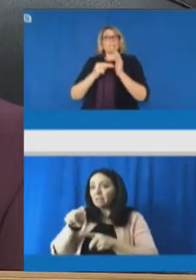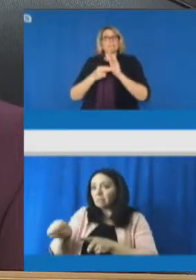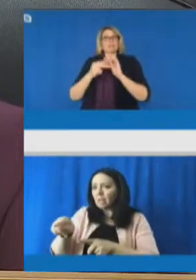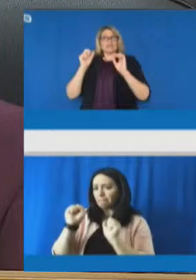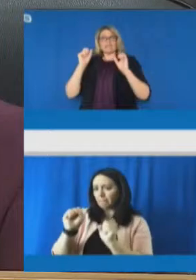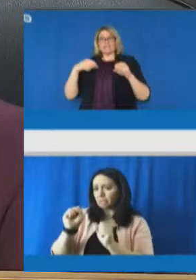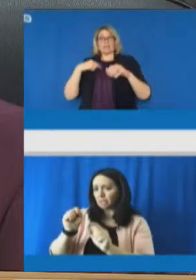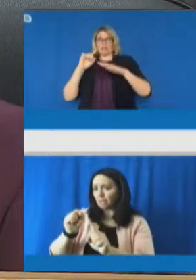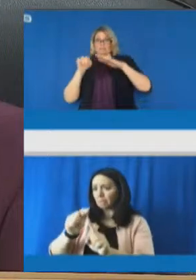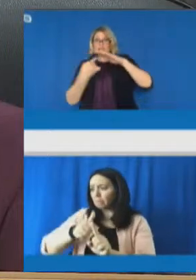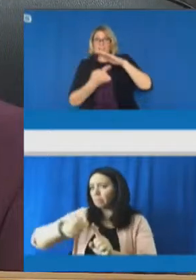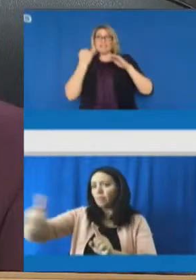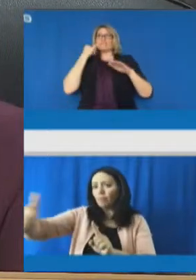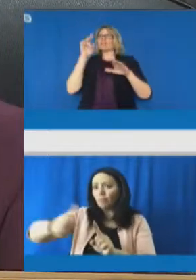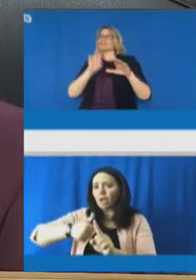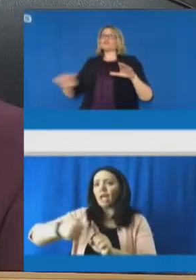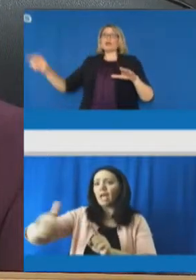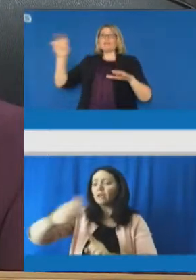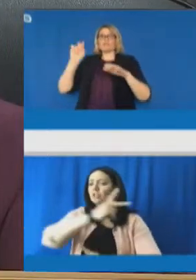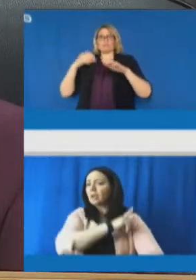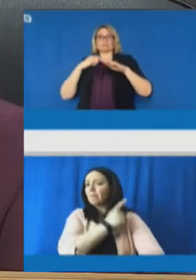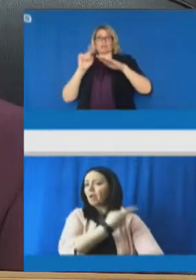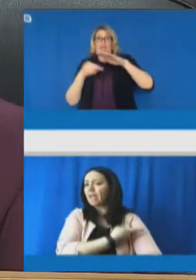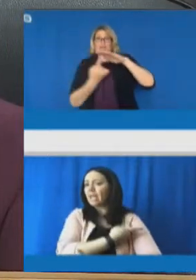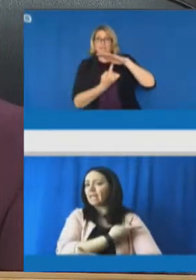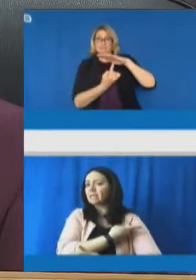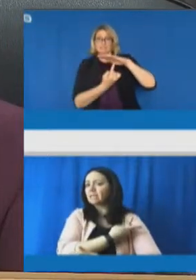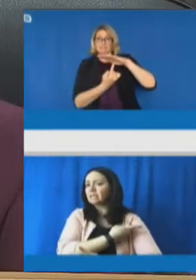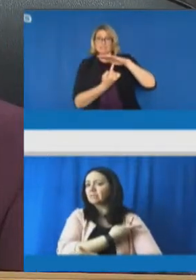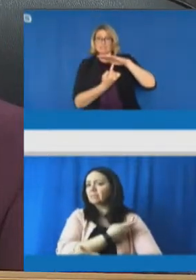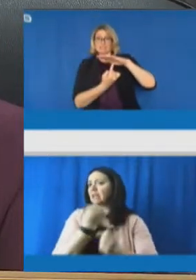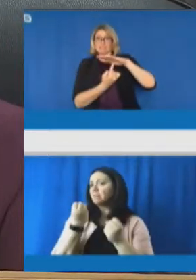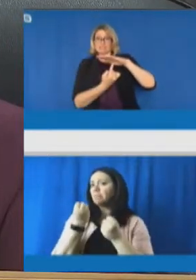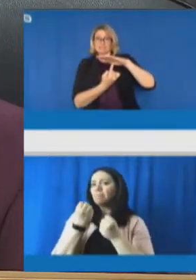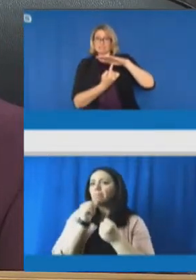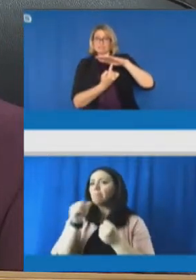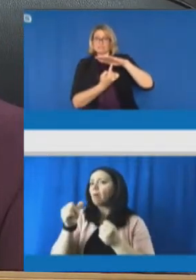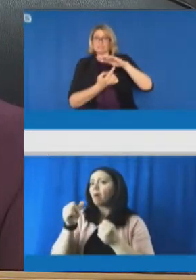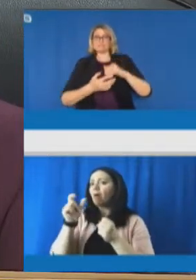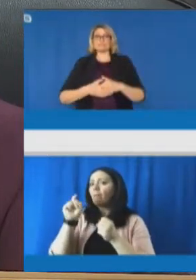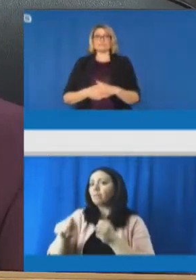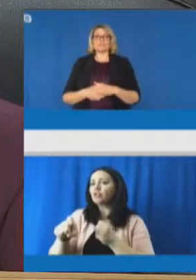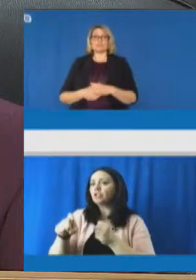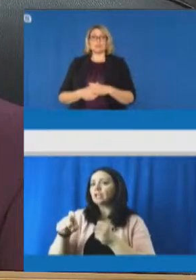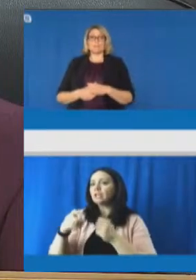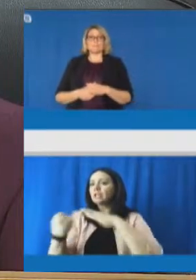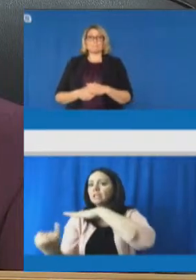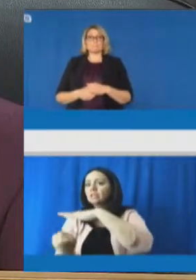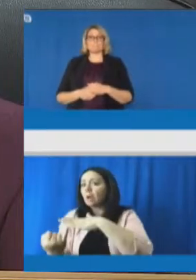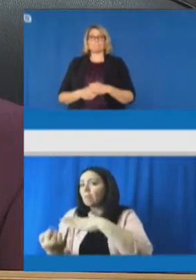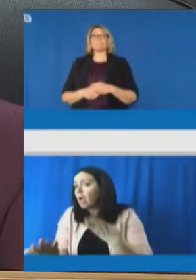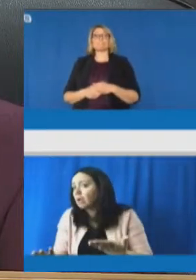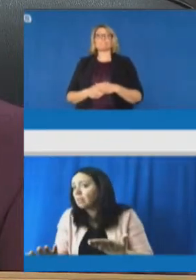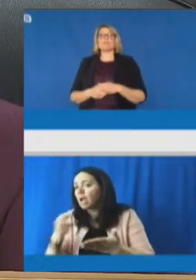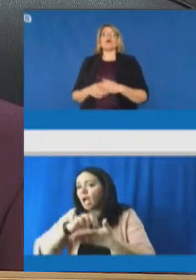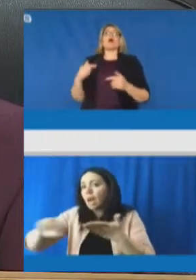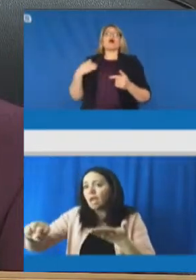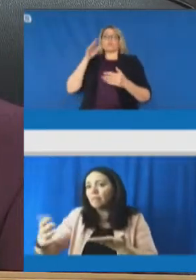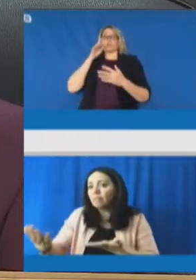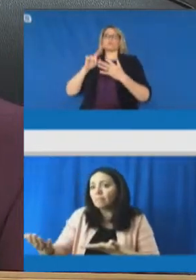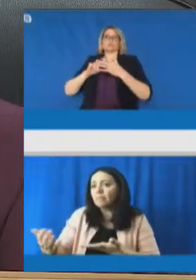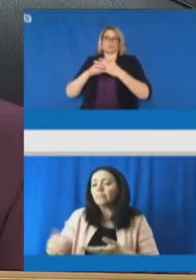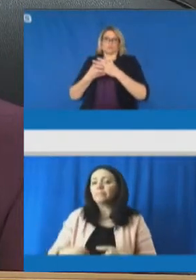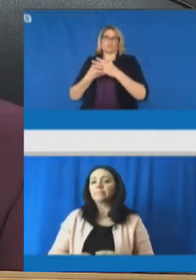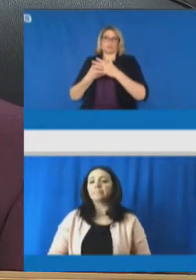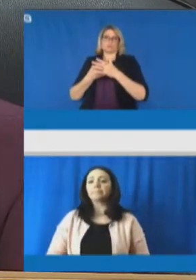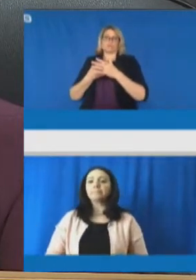the first dose is not effective in terms of efficacy of protecting a person from the effects of COVID-19